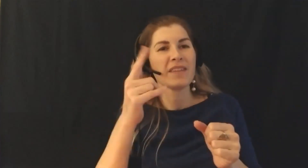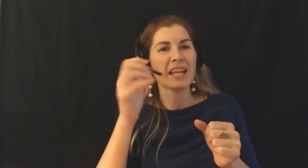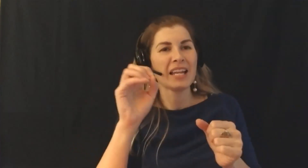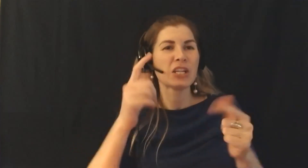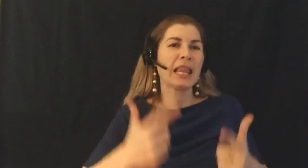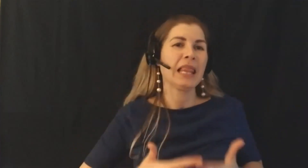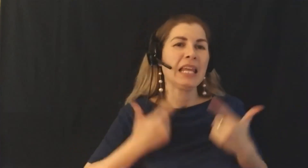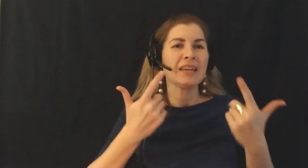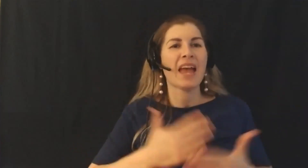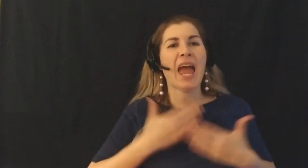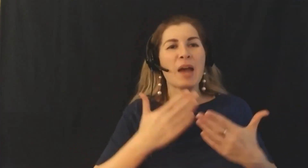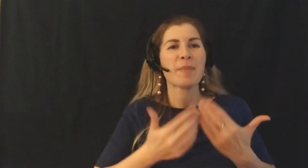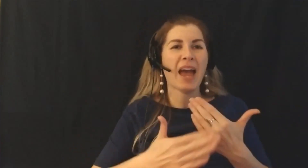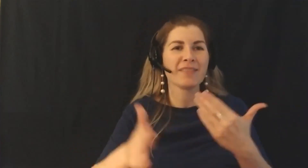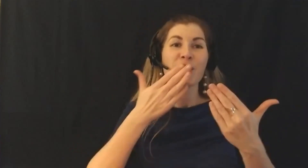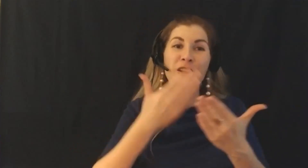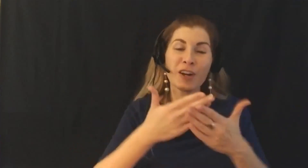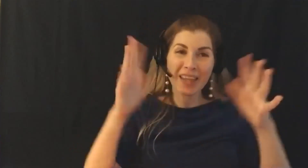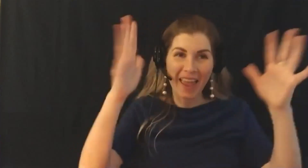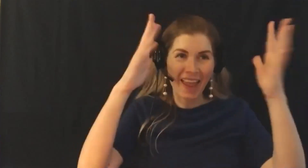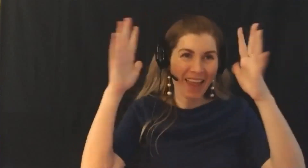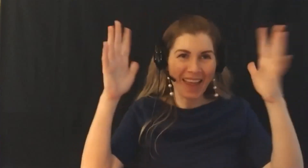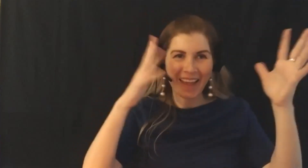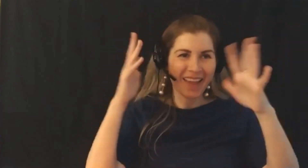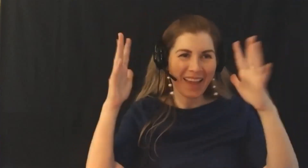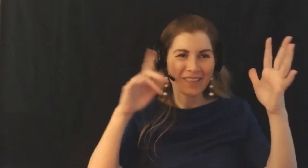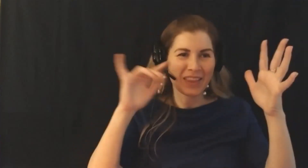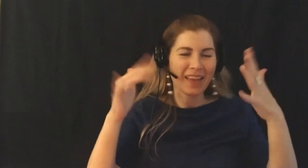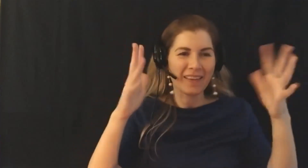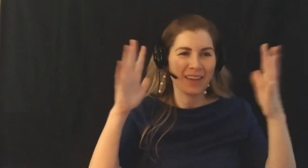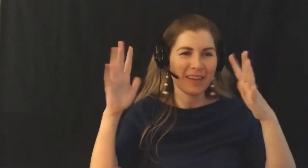happily ever after. Give yourselves a big round of applause for that.